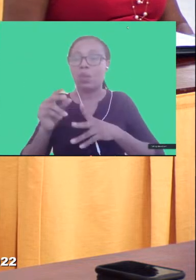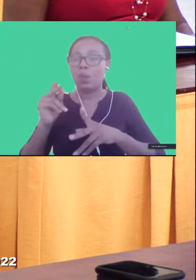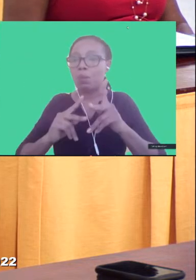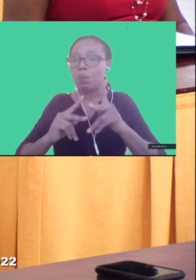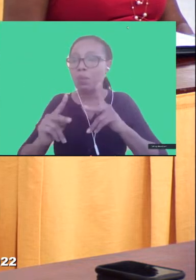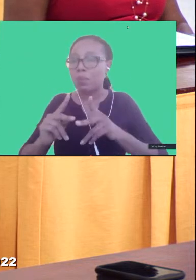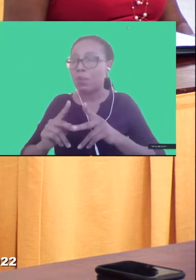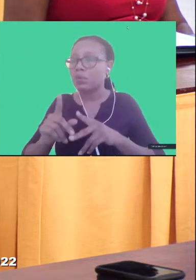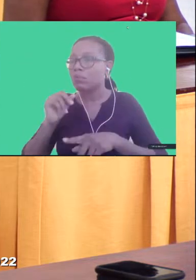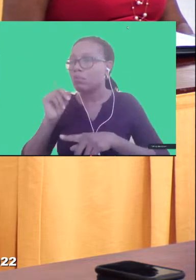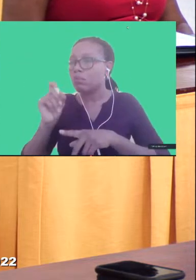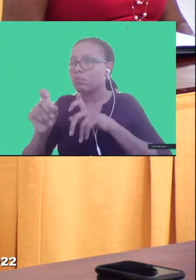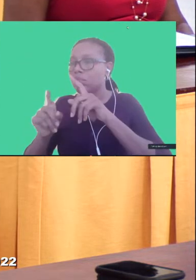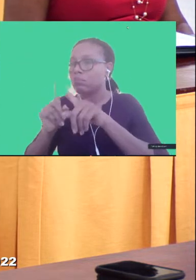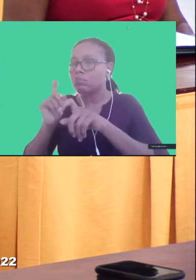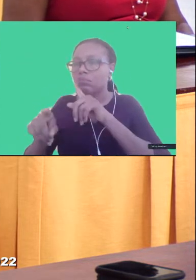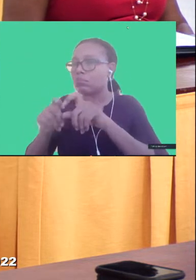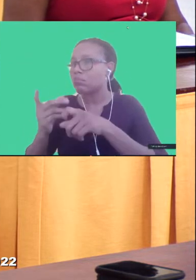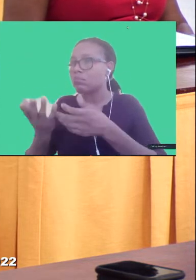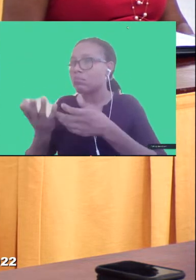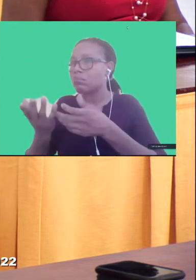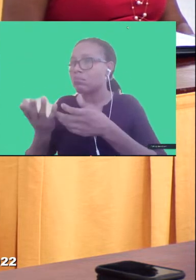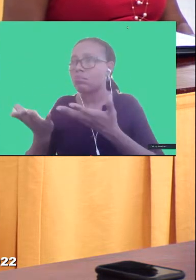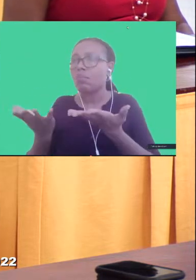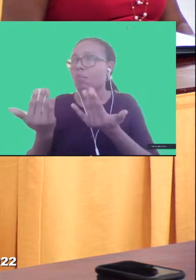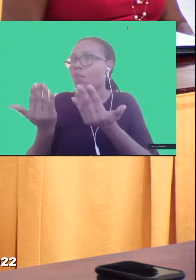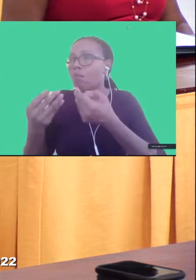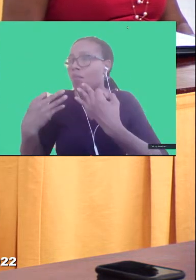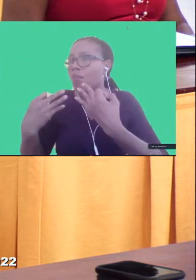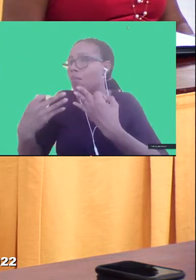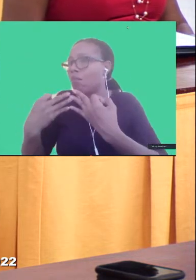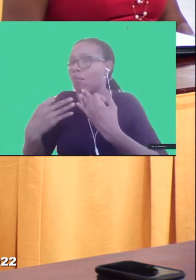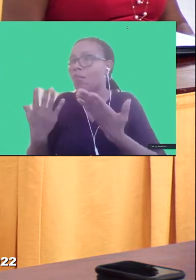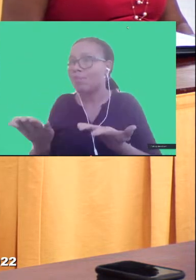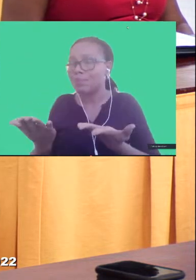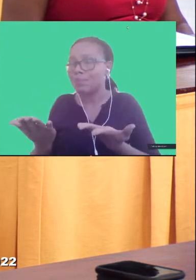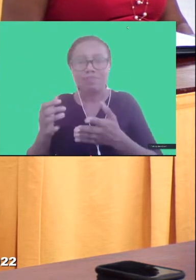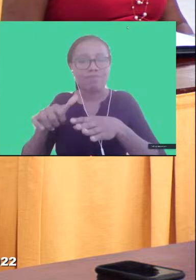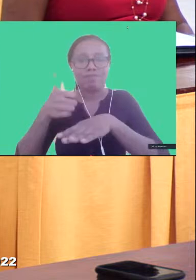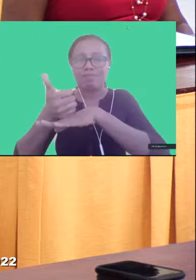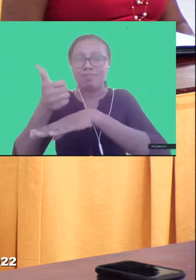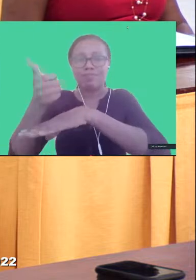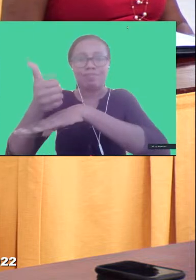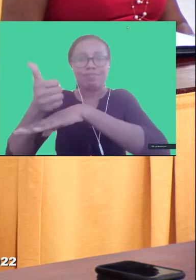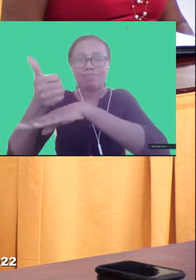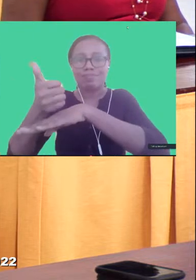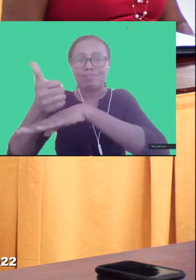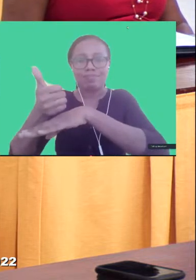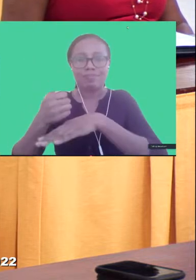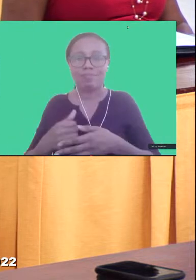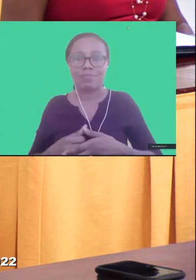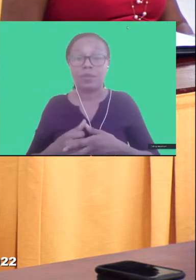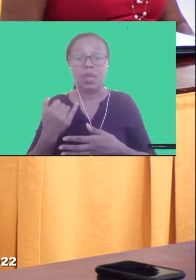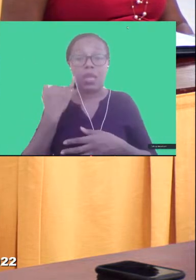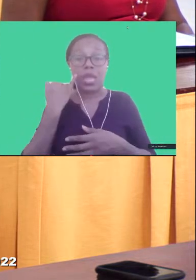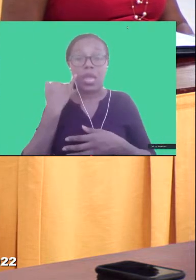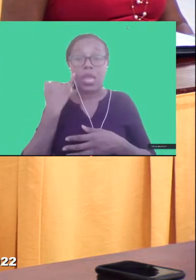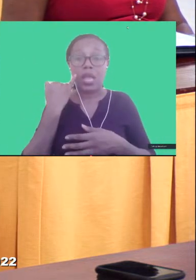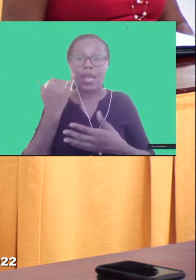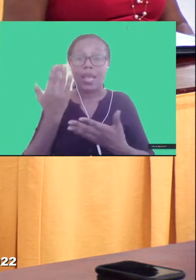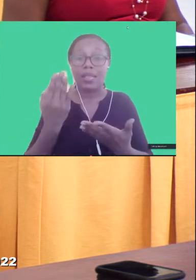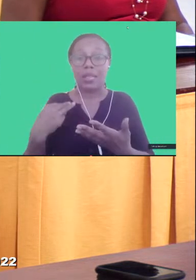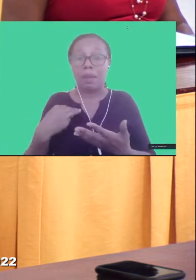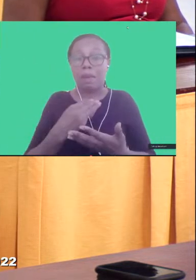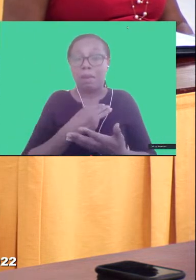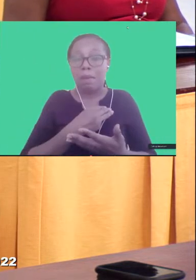further explanation or elaboration, I suspect that Mr. Jamar White could speak more